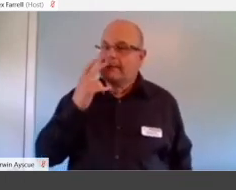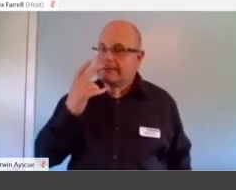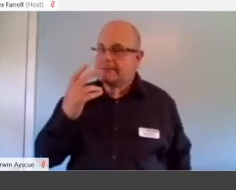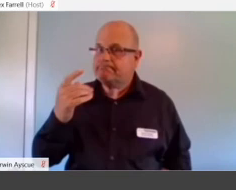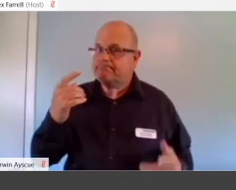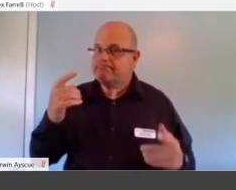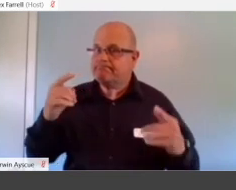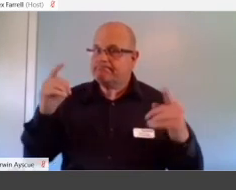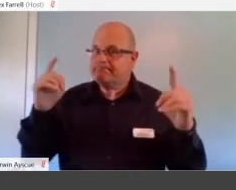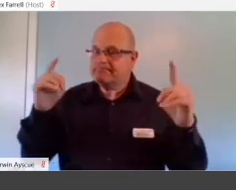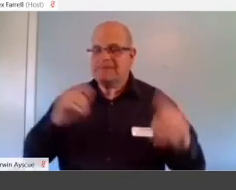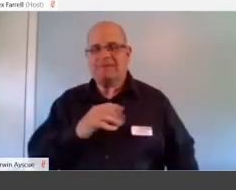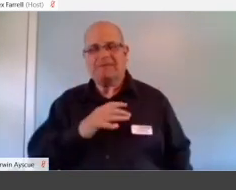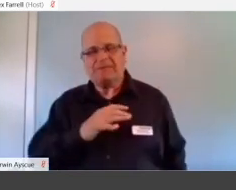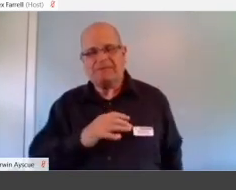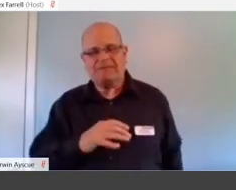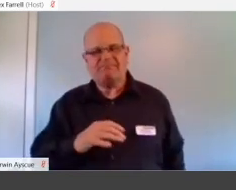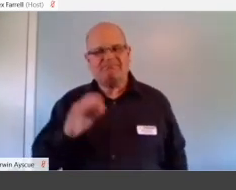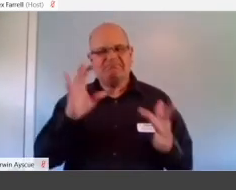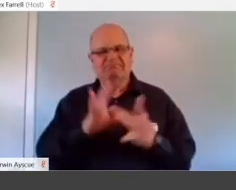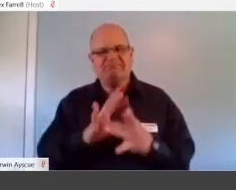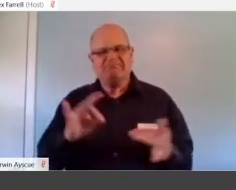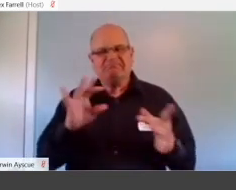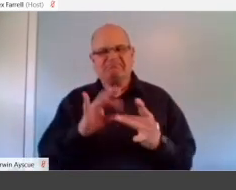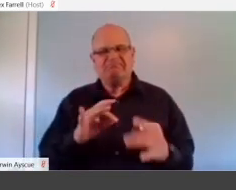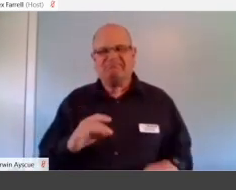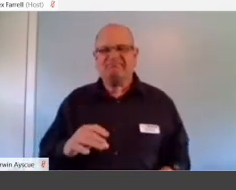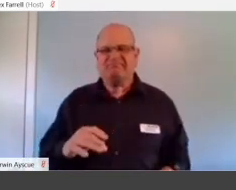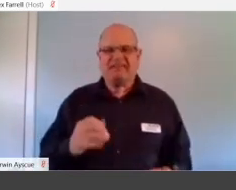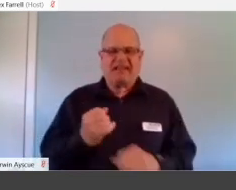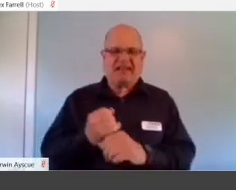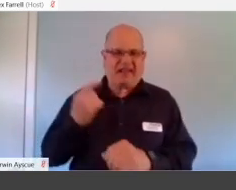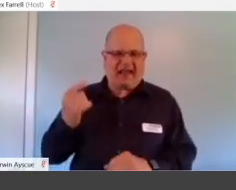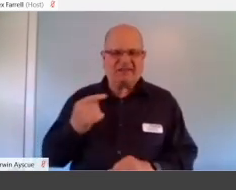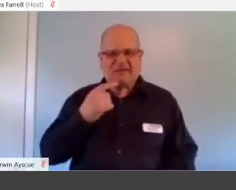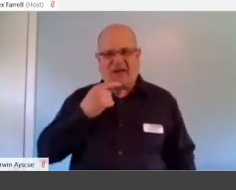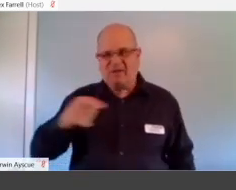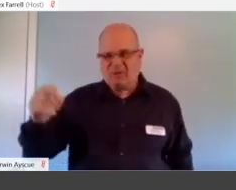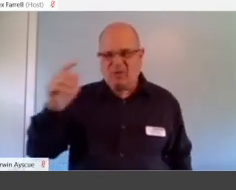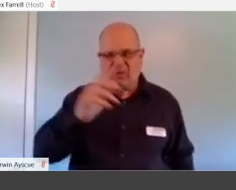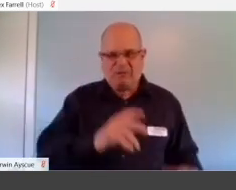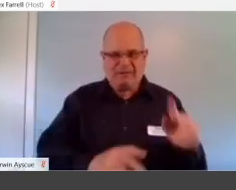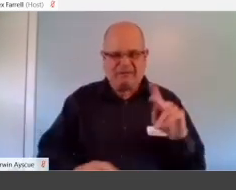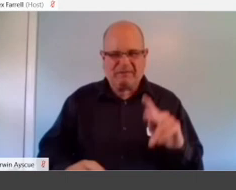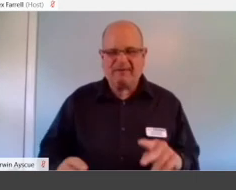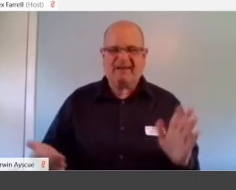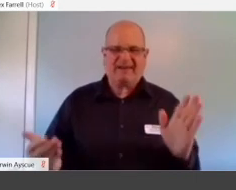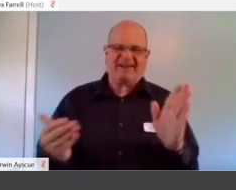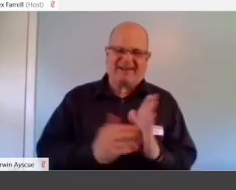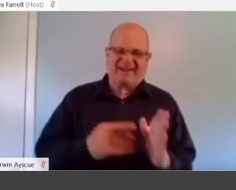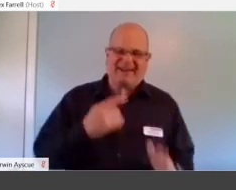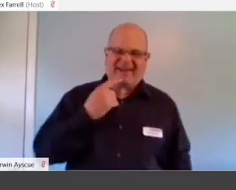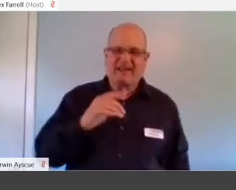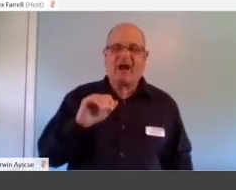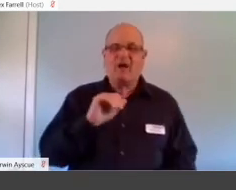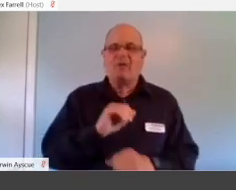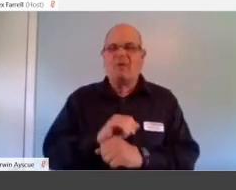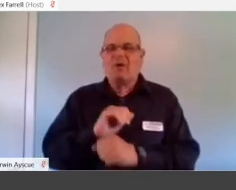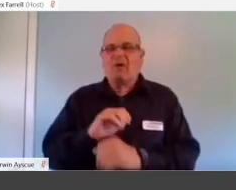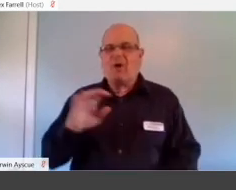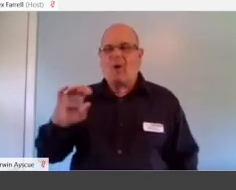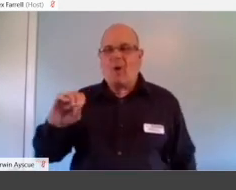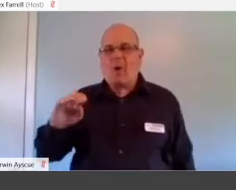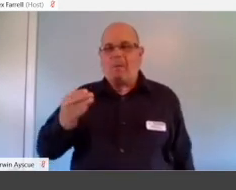told last year, I'll tell again this year for folks who weren't around, is when I worked at the Obama campaign, some of my favorite work